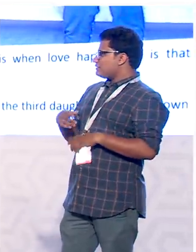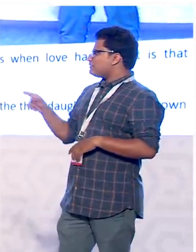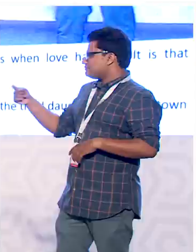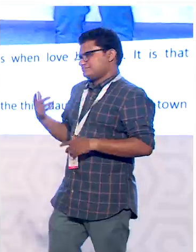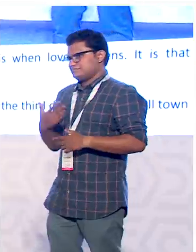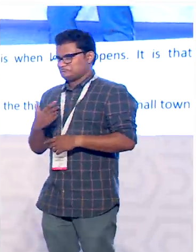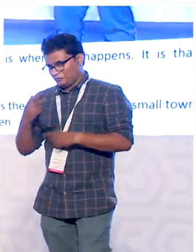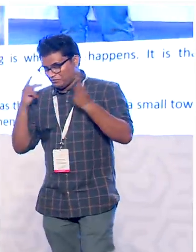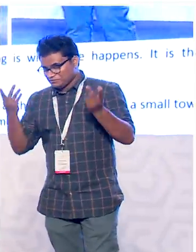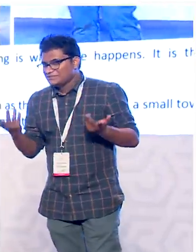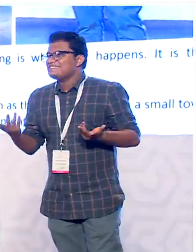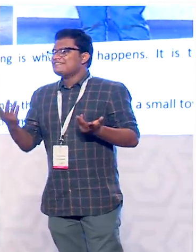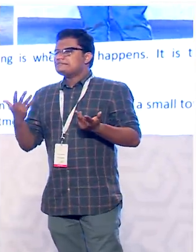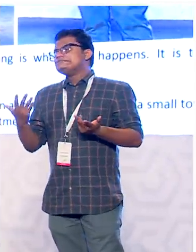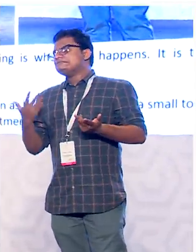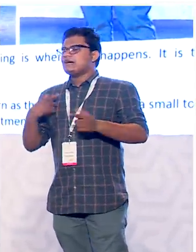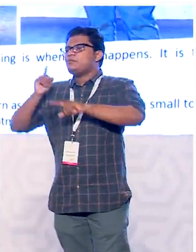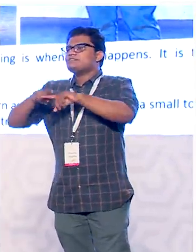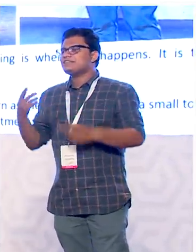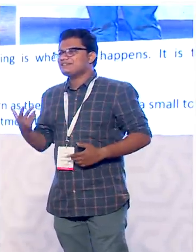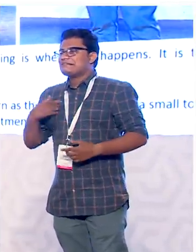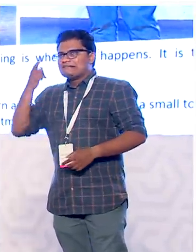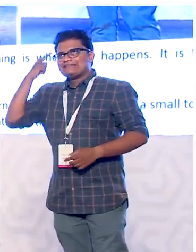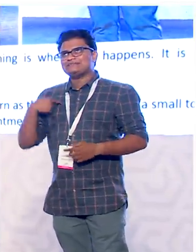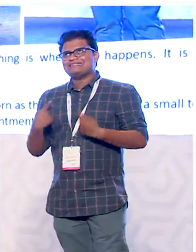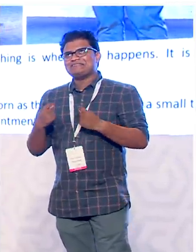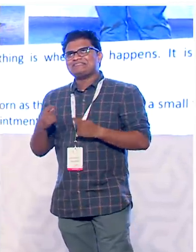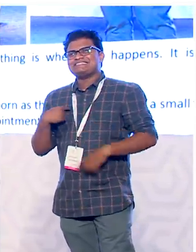is, what is it? I'm trying to see.